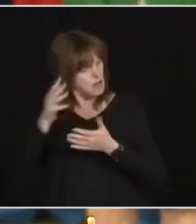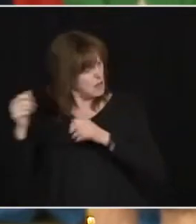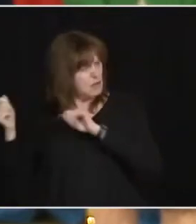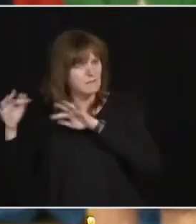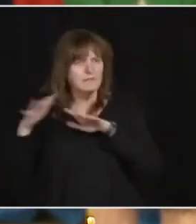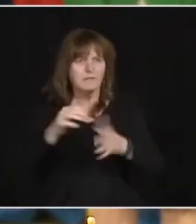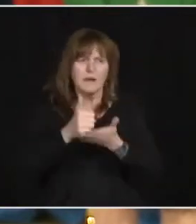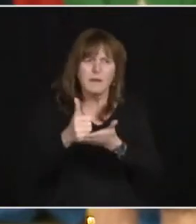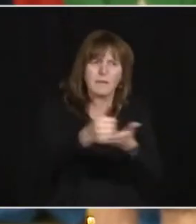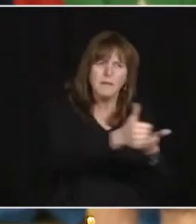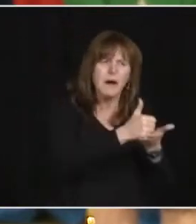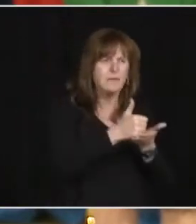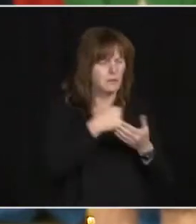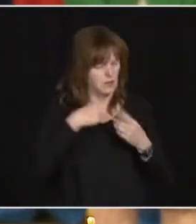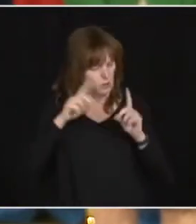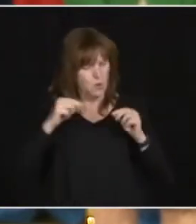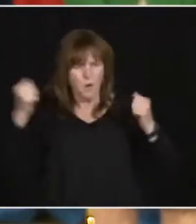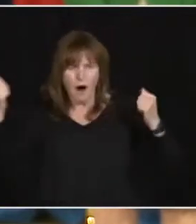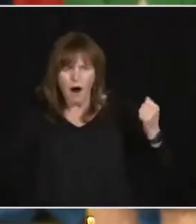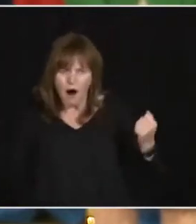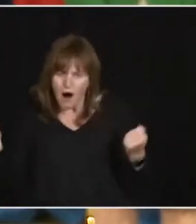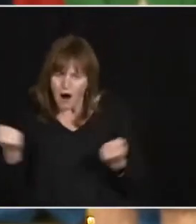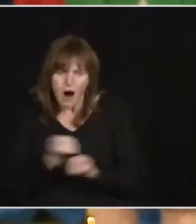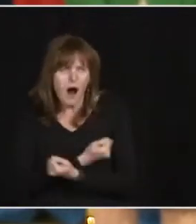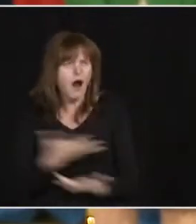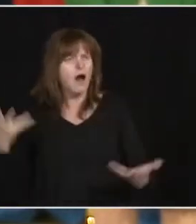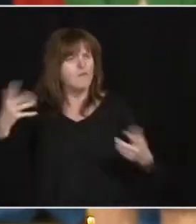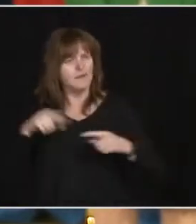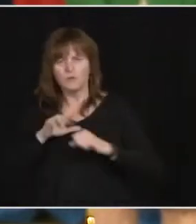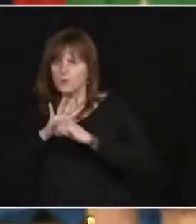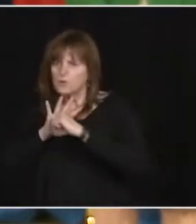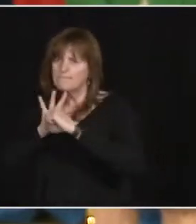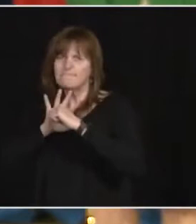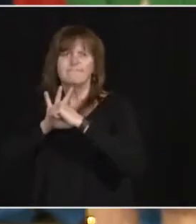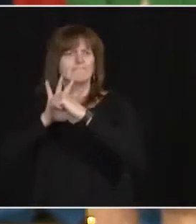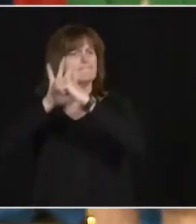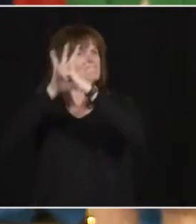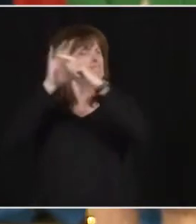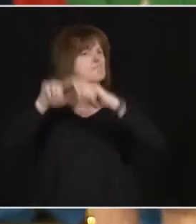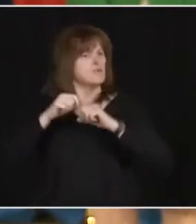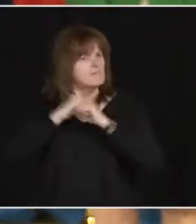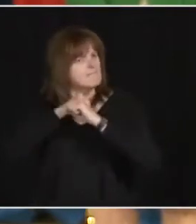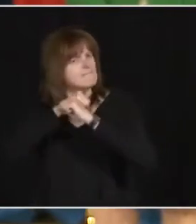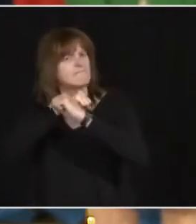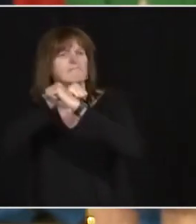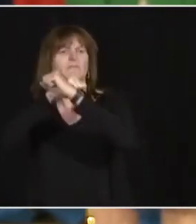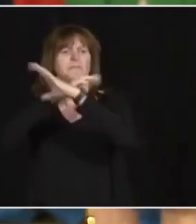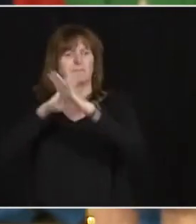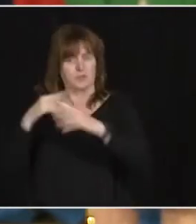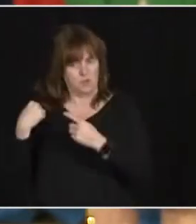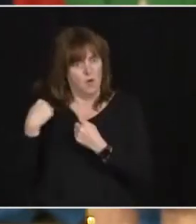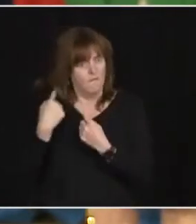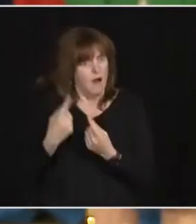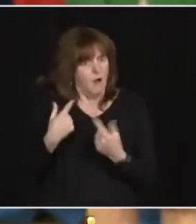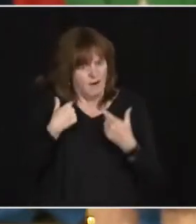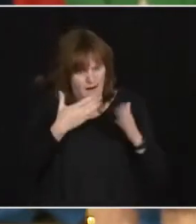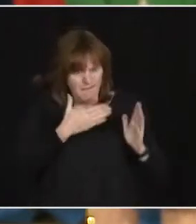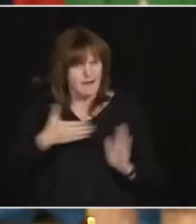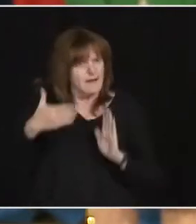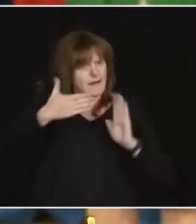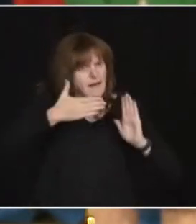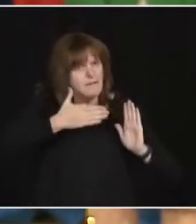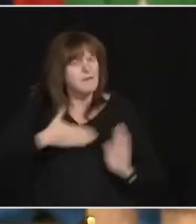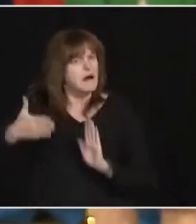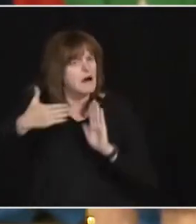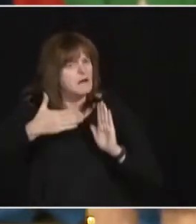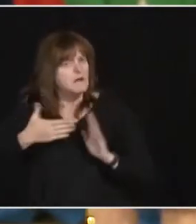in our power to fight this virus. And after weeks of preparation and hard work by hospital staff